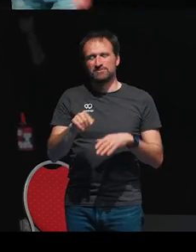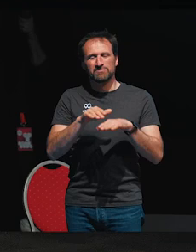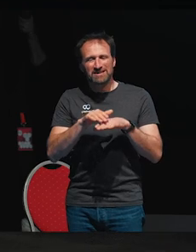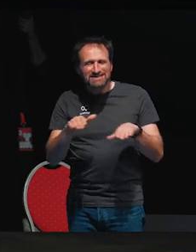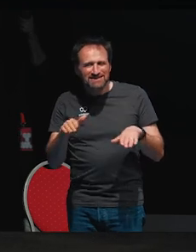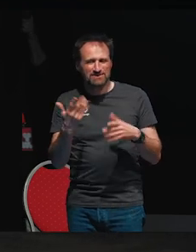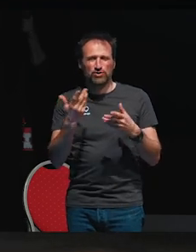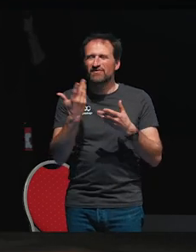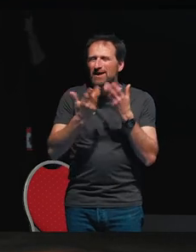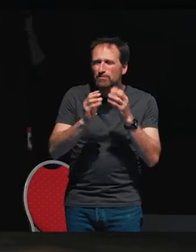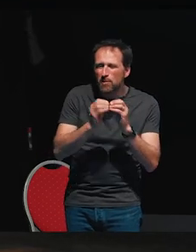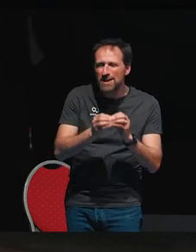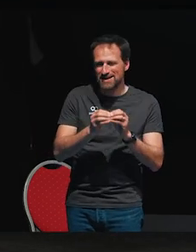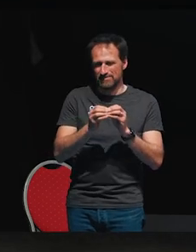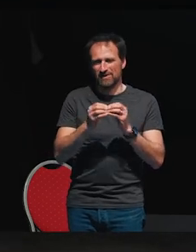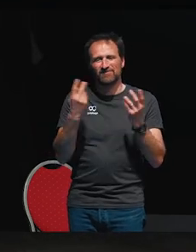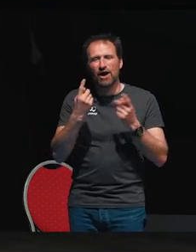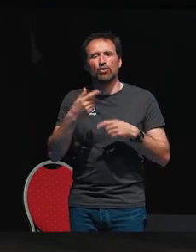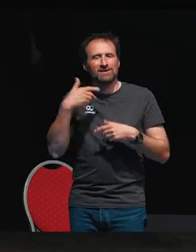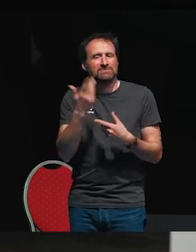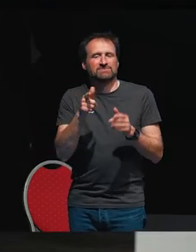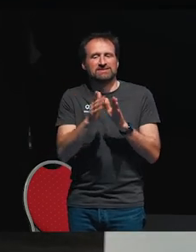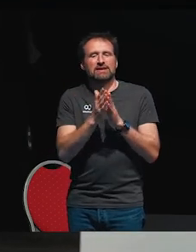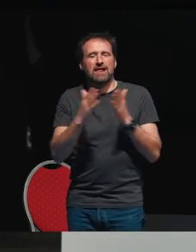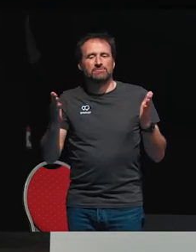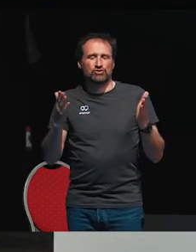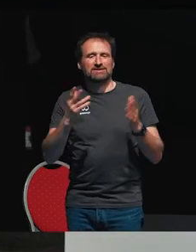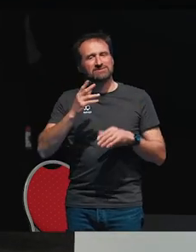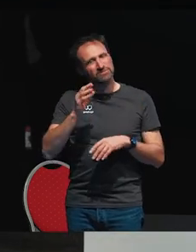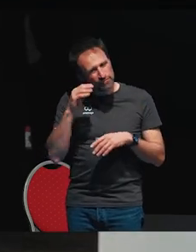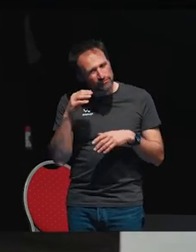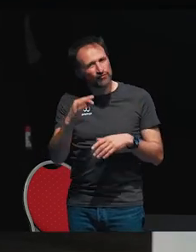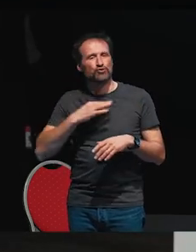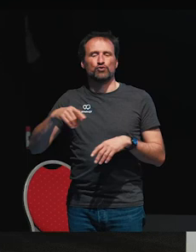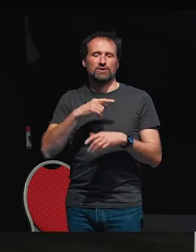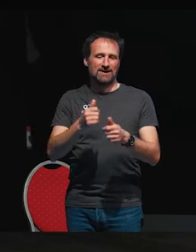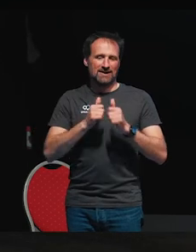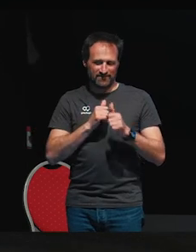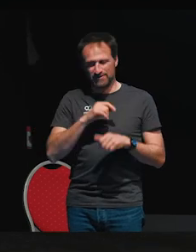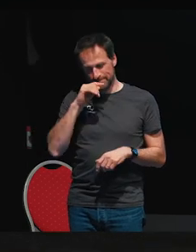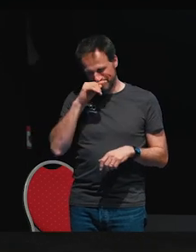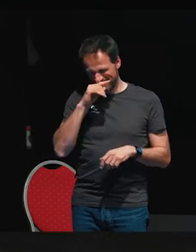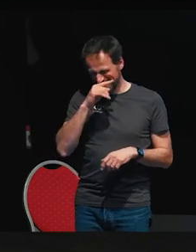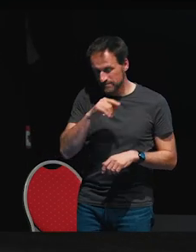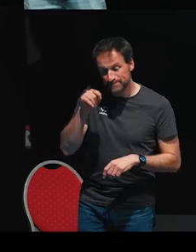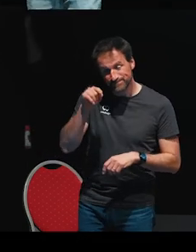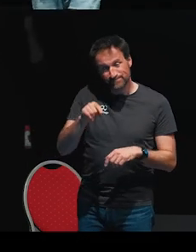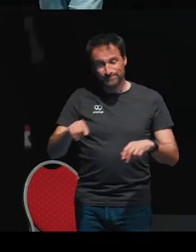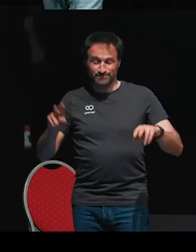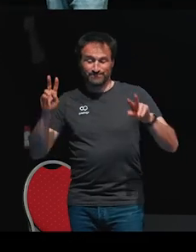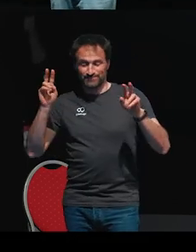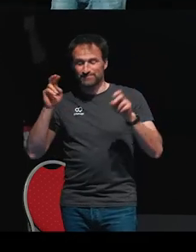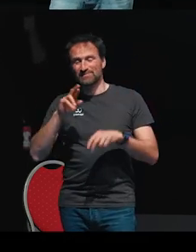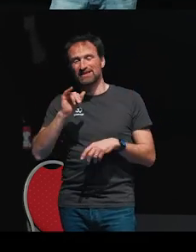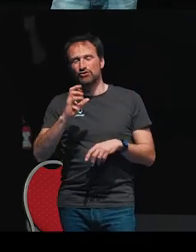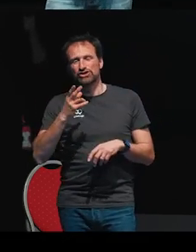us. The basic motivation is based on a quote of Richard Feynman. He's